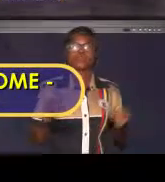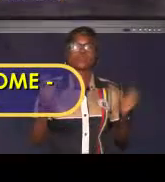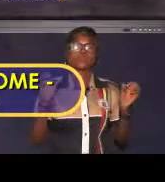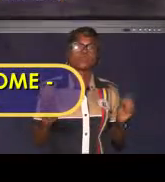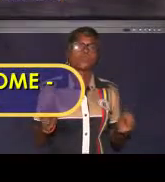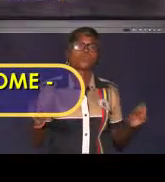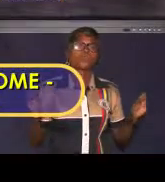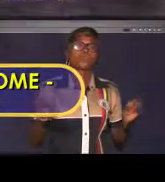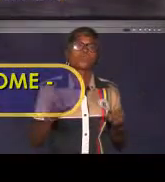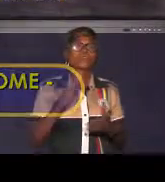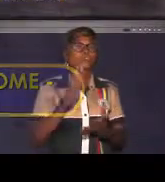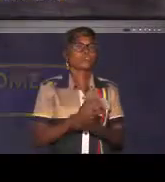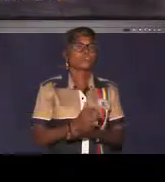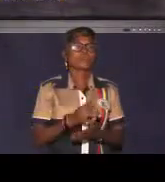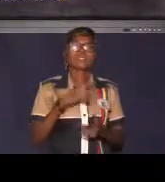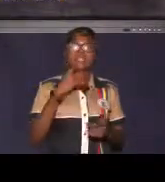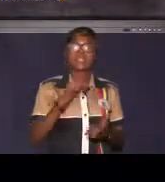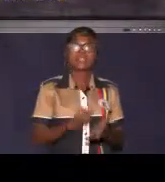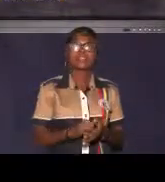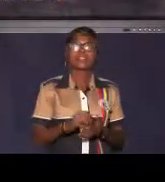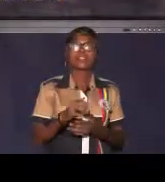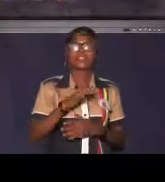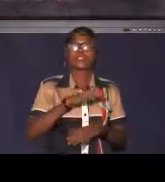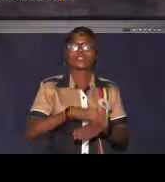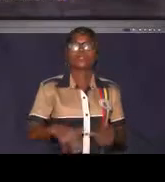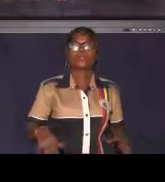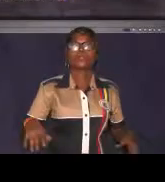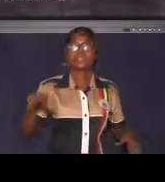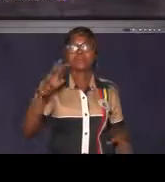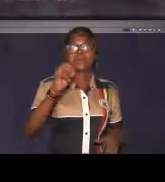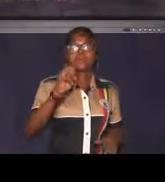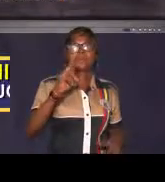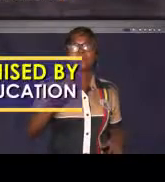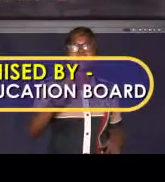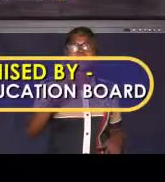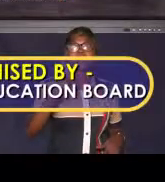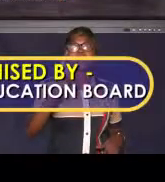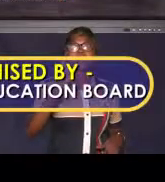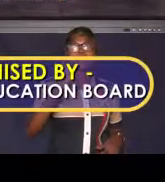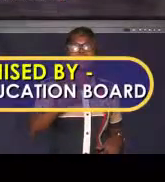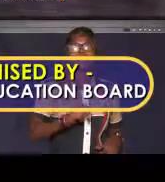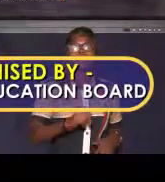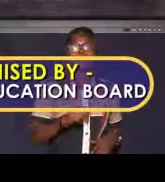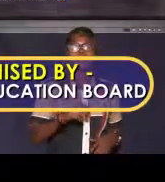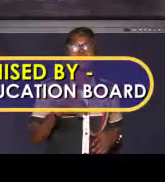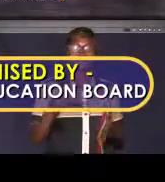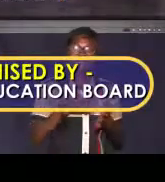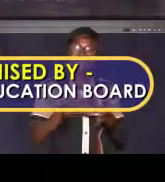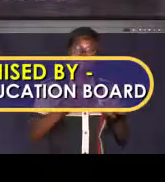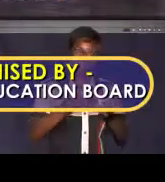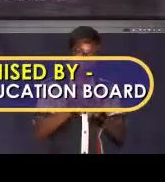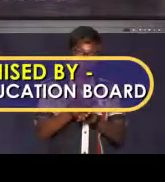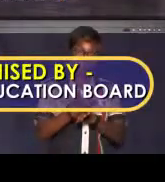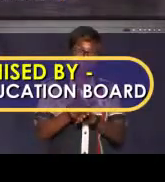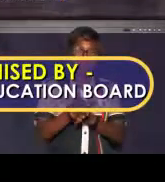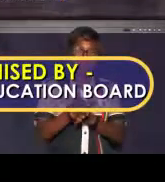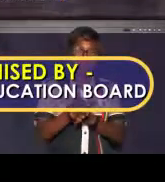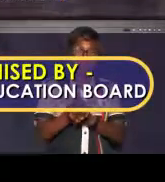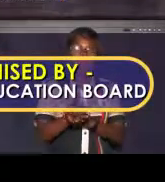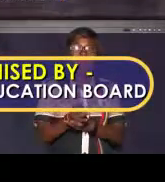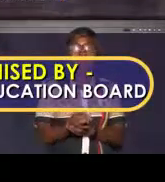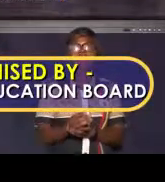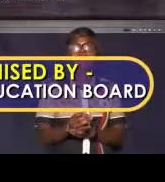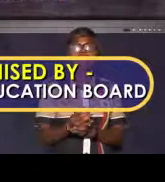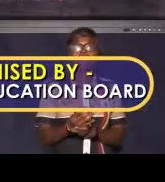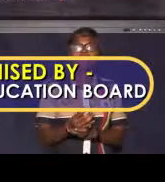pleasure. So, stop saying don't mention. Make it don't mention it. Or